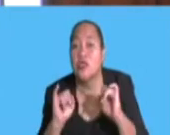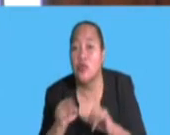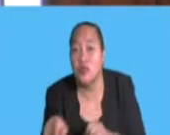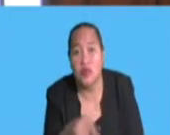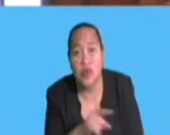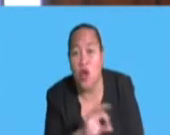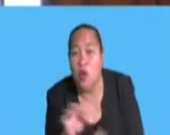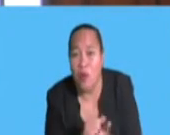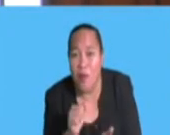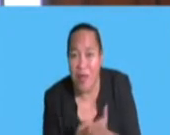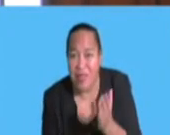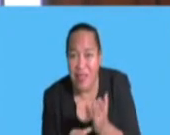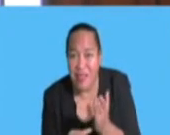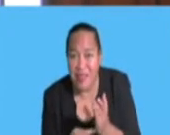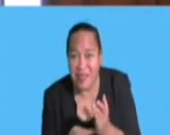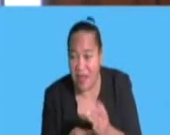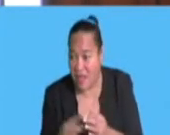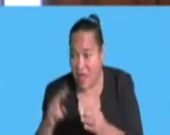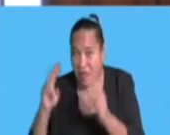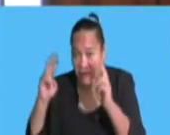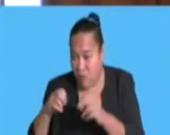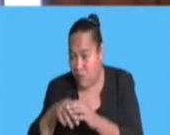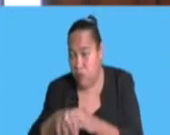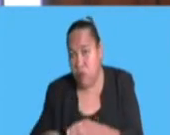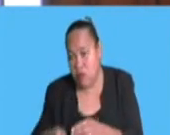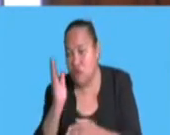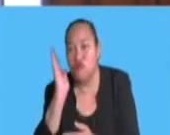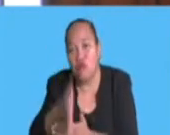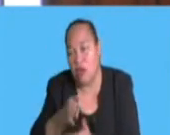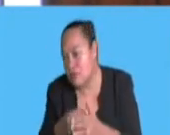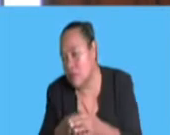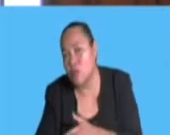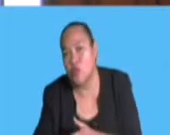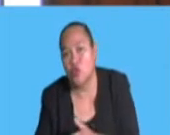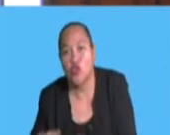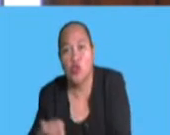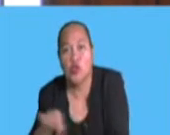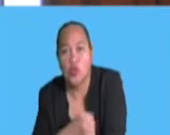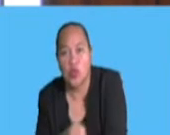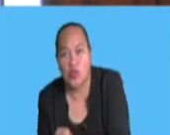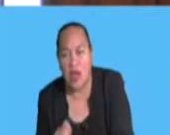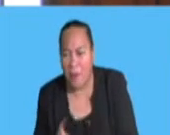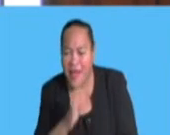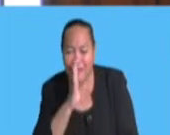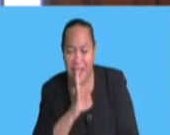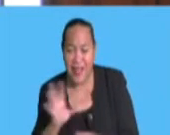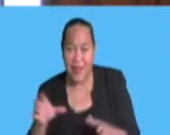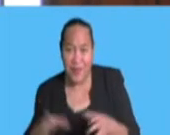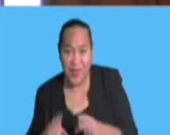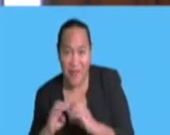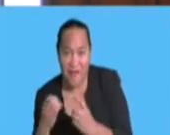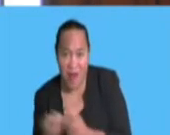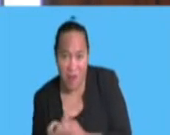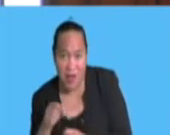human waste discharged directly into the sea or via pit toilets. Now, sadly, the Environment Department, which the Minister for Environment